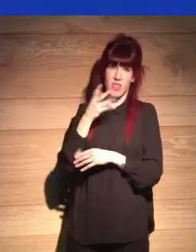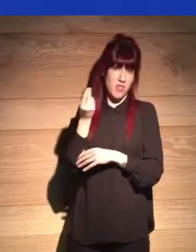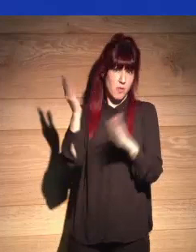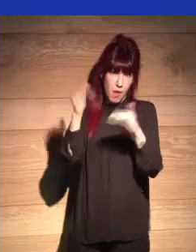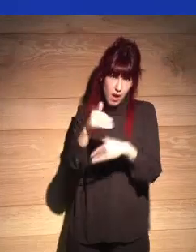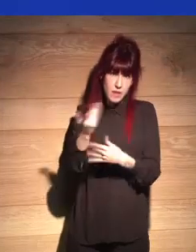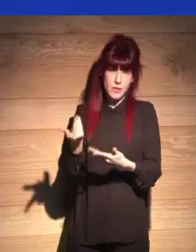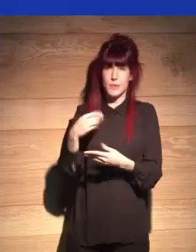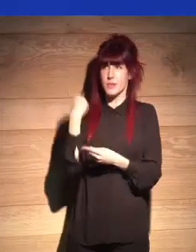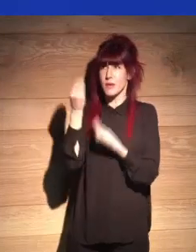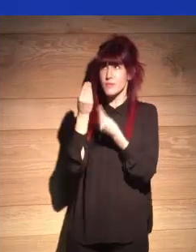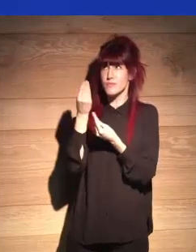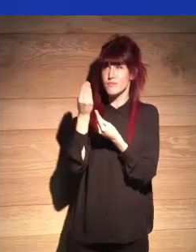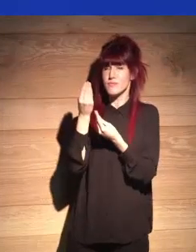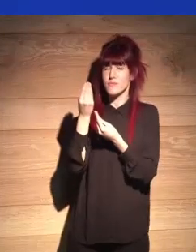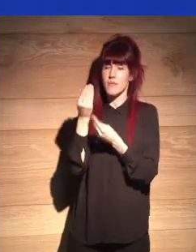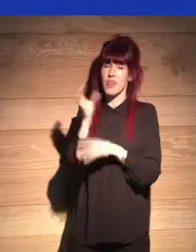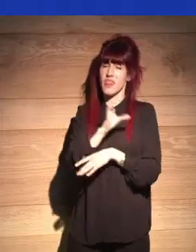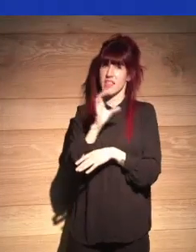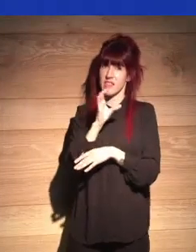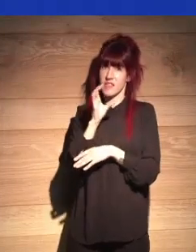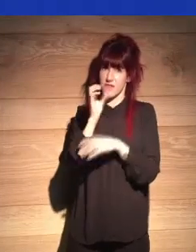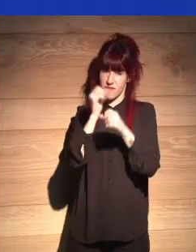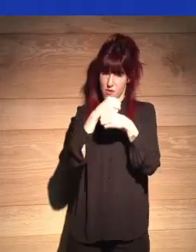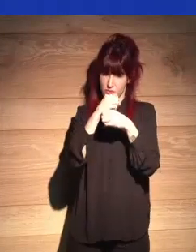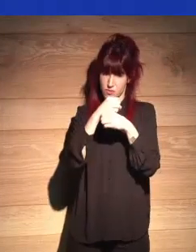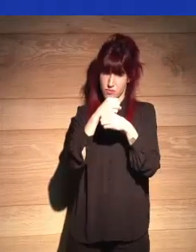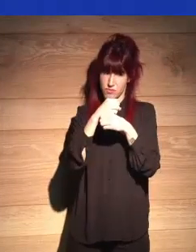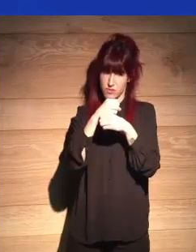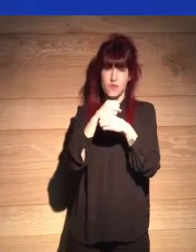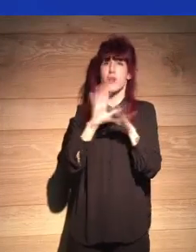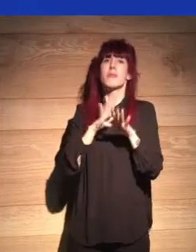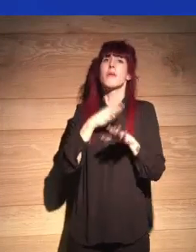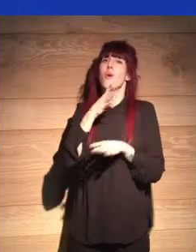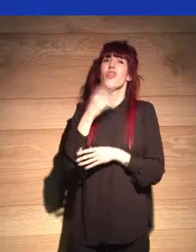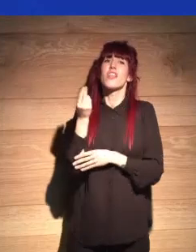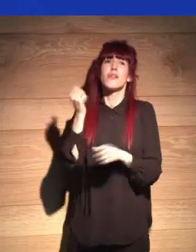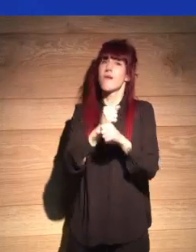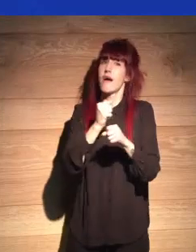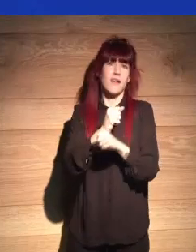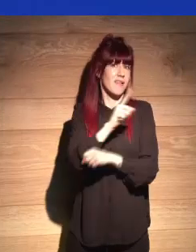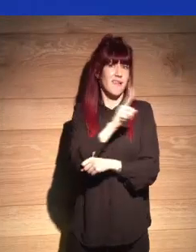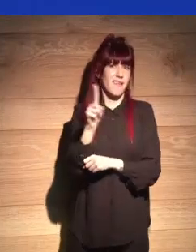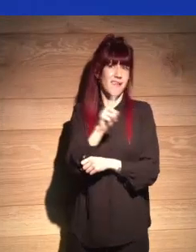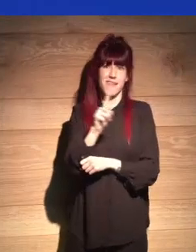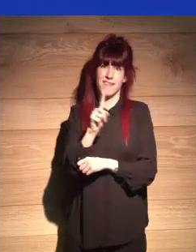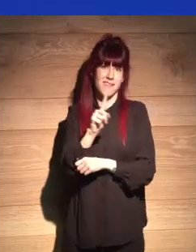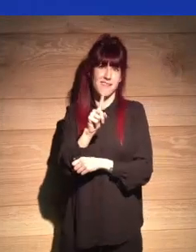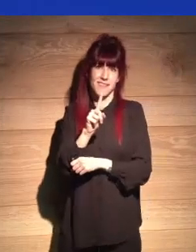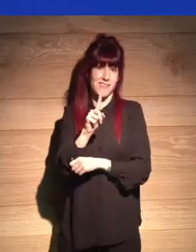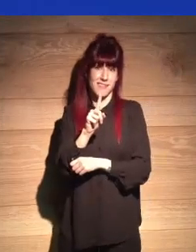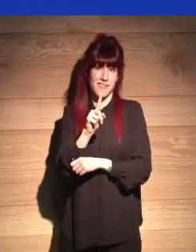They had very little. They had little money, so they had been a few years without calling them. But the scientists who are not moving for the sake of